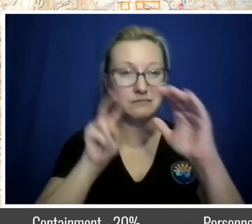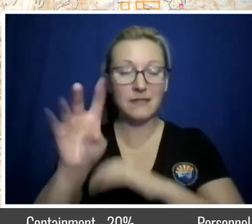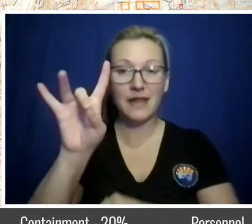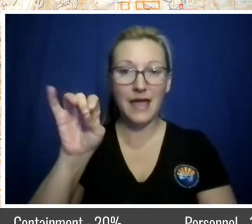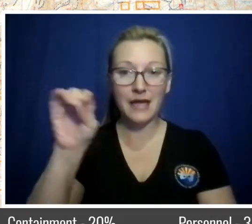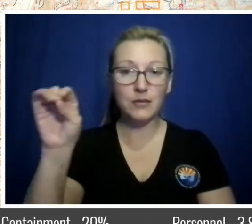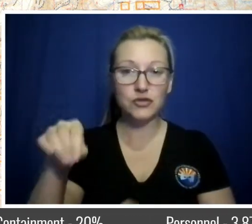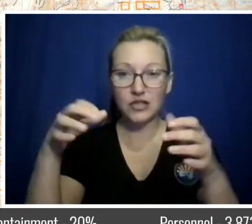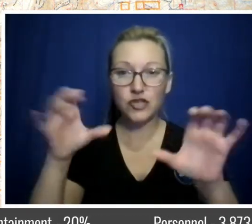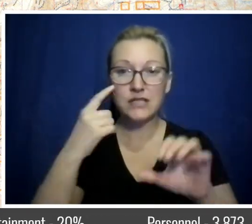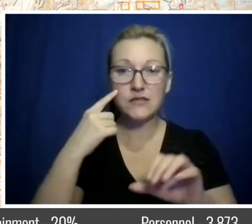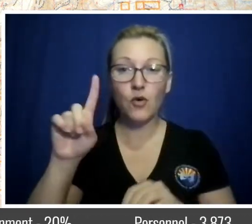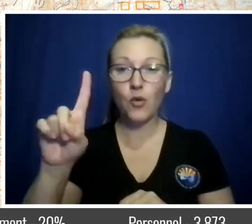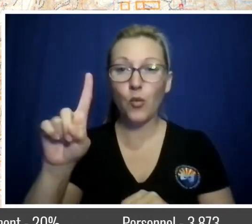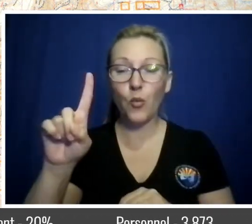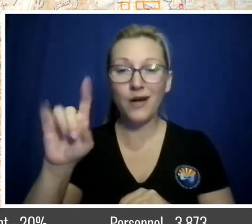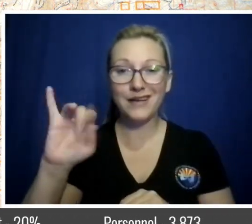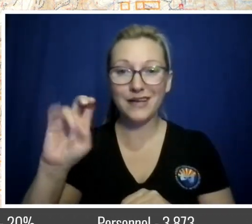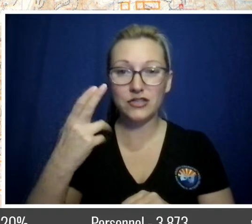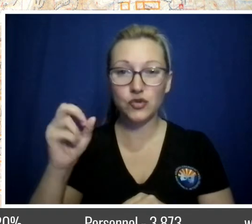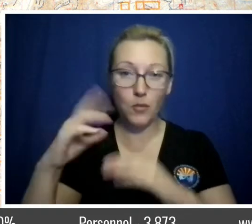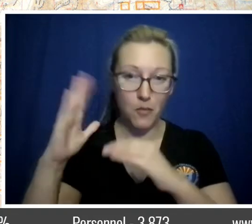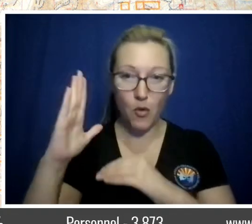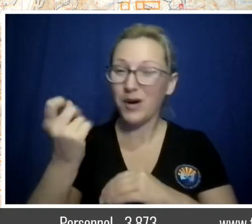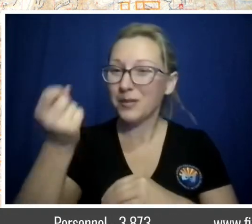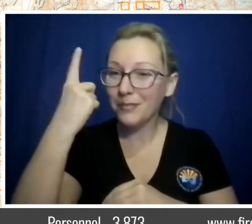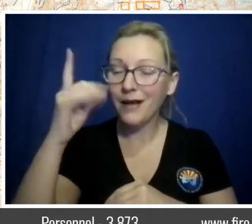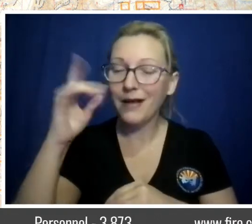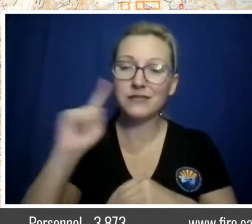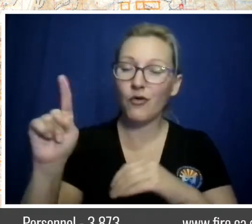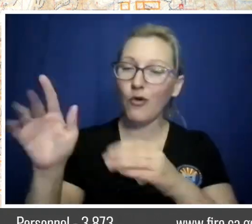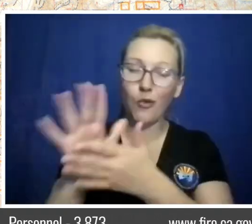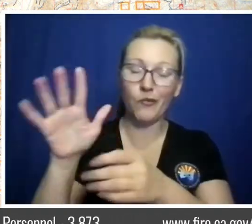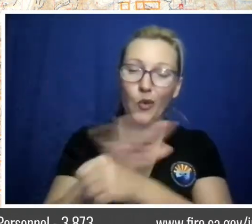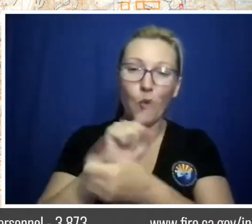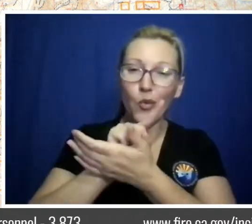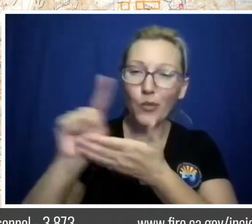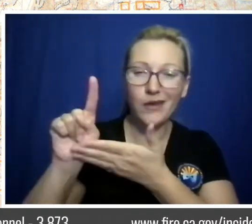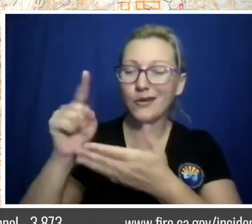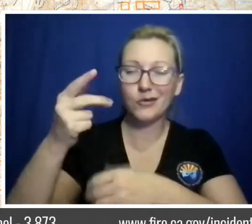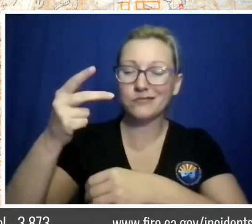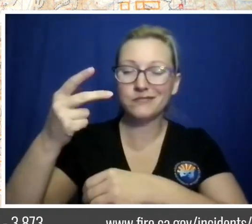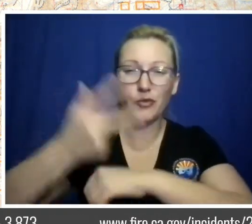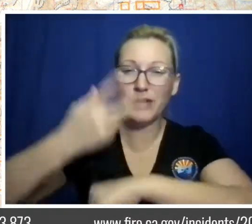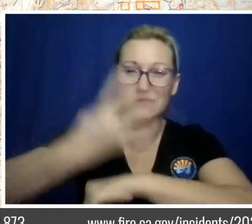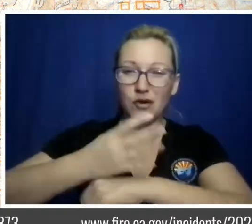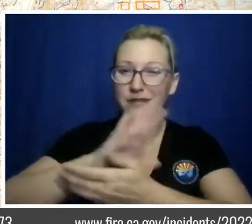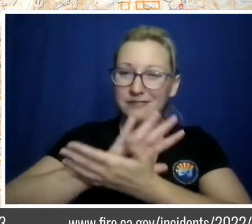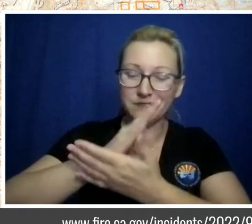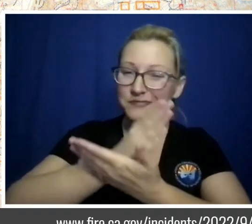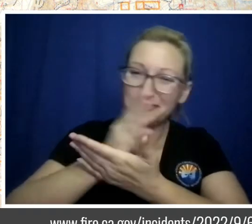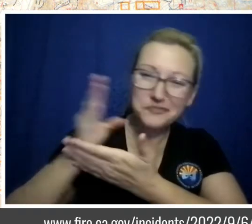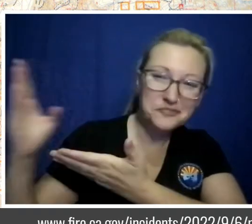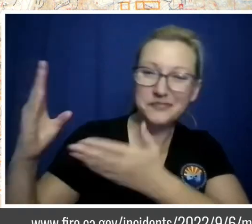more, but that is over the entire duration. That is not a one-time event. So over the course of greater than 72